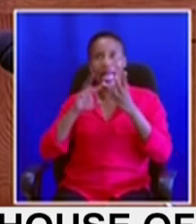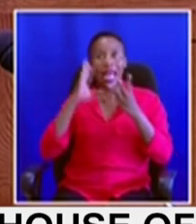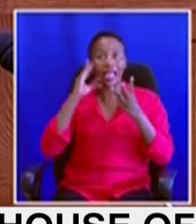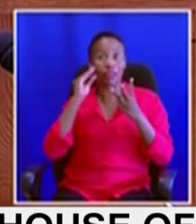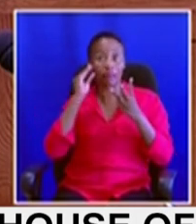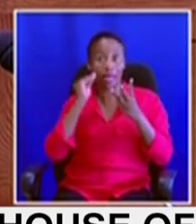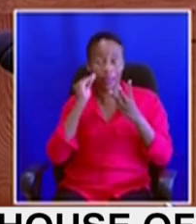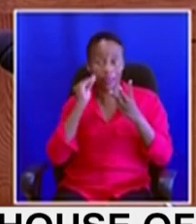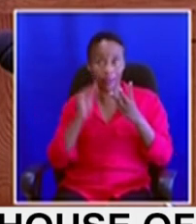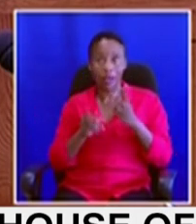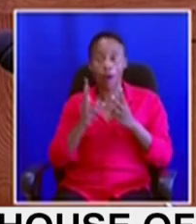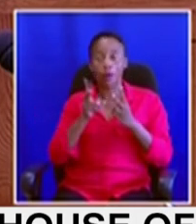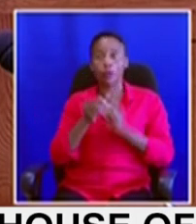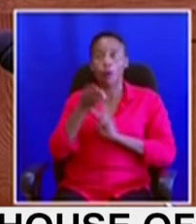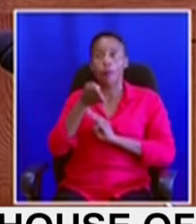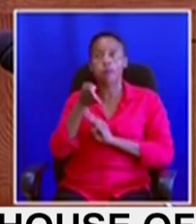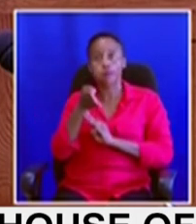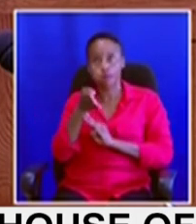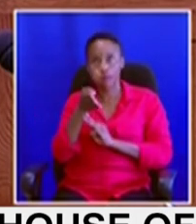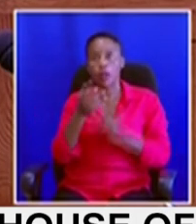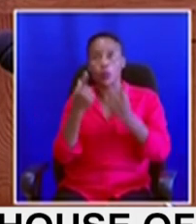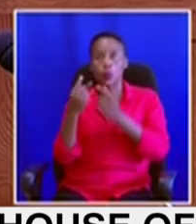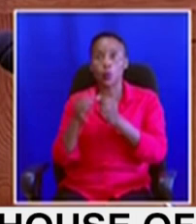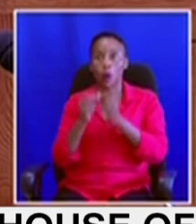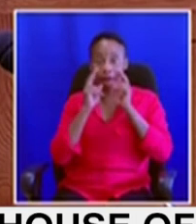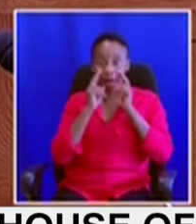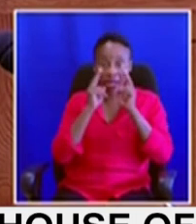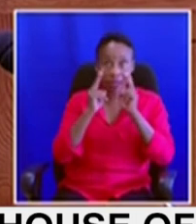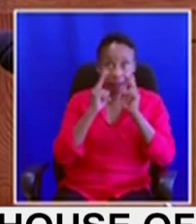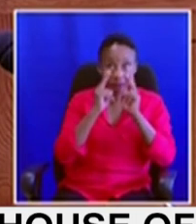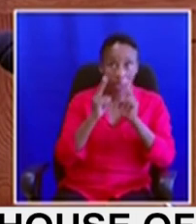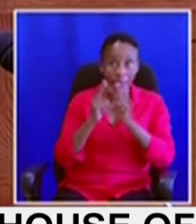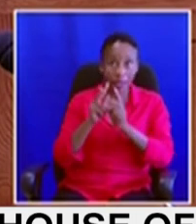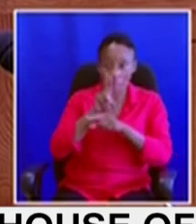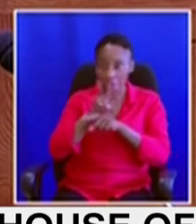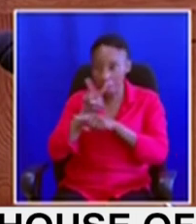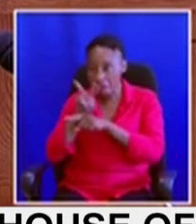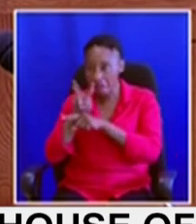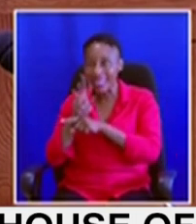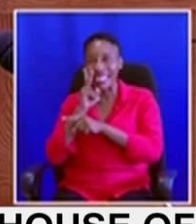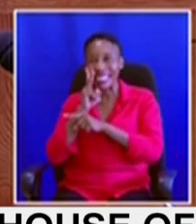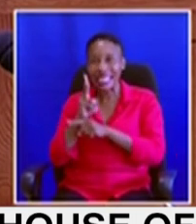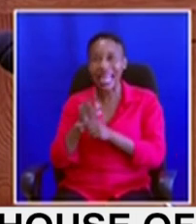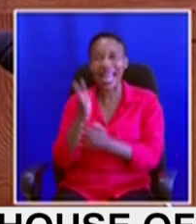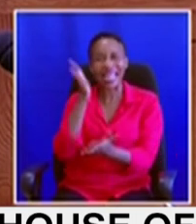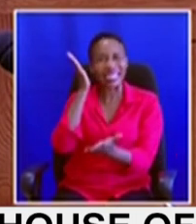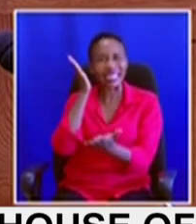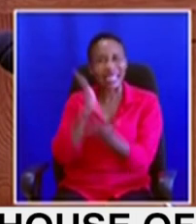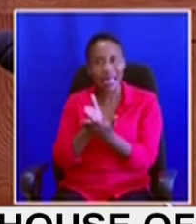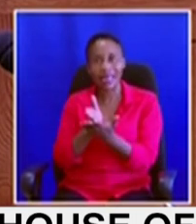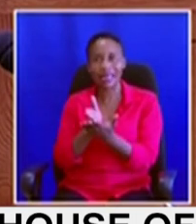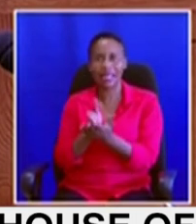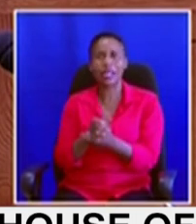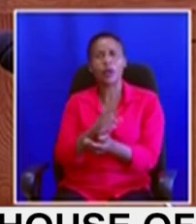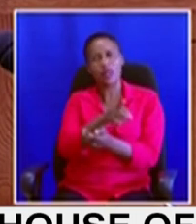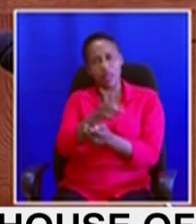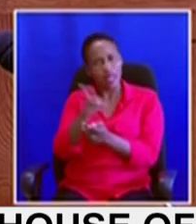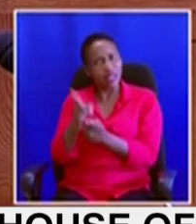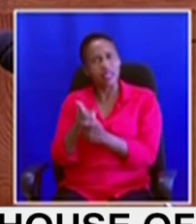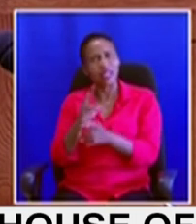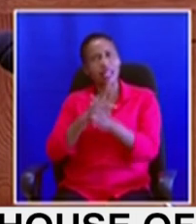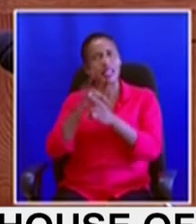go to do site visits and see exactly why others are